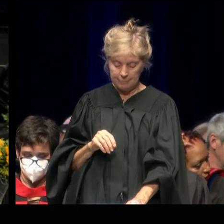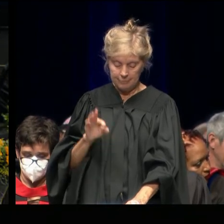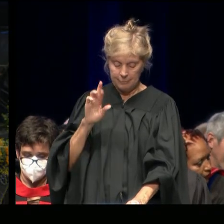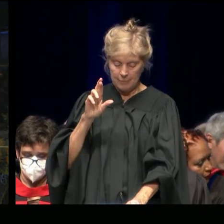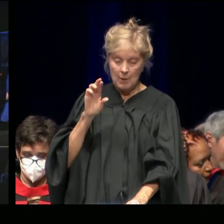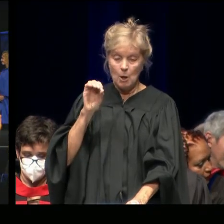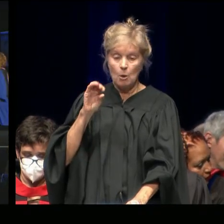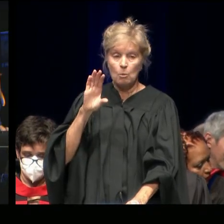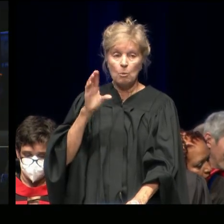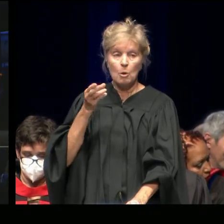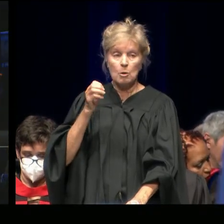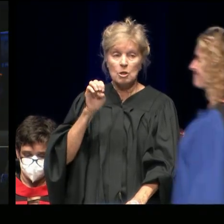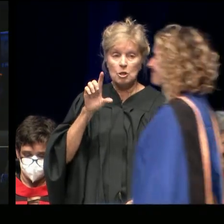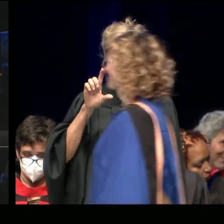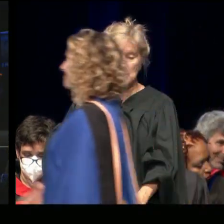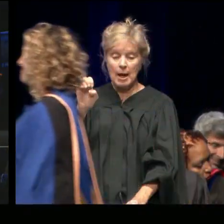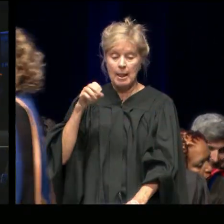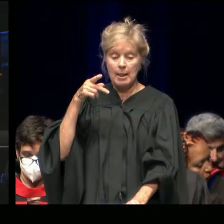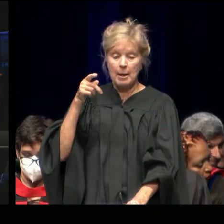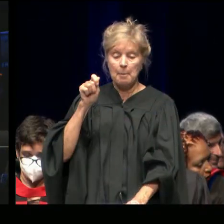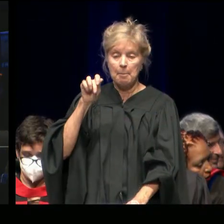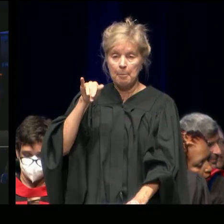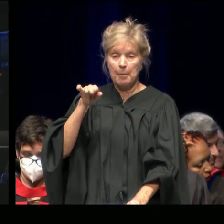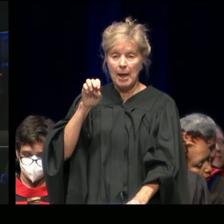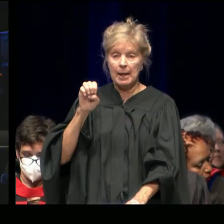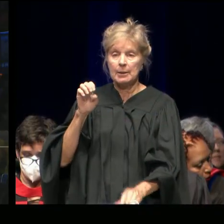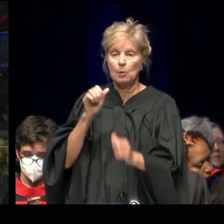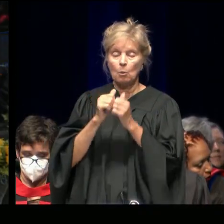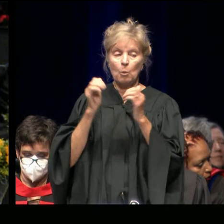Rochelle Payne with distinction.